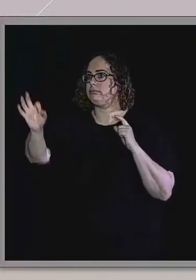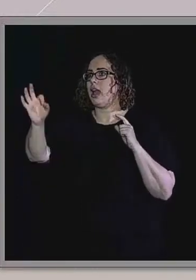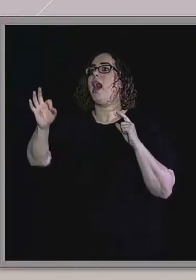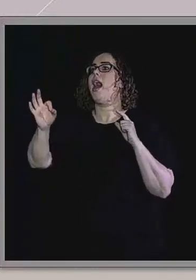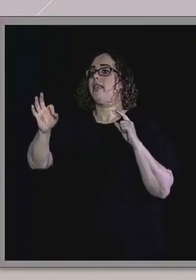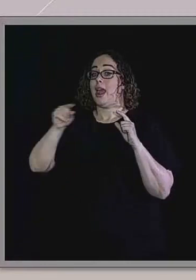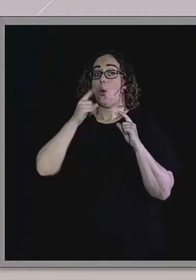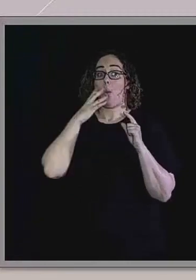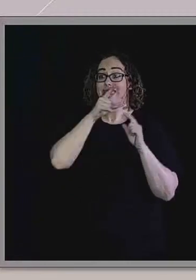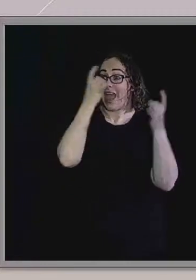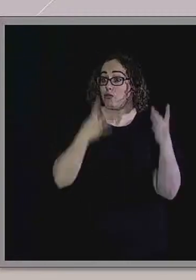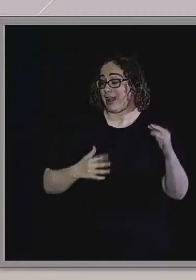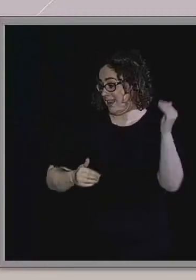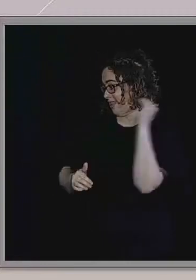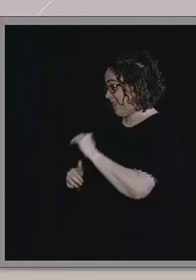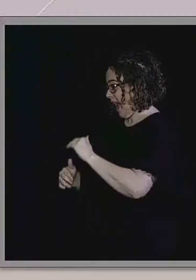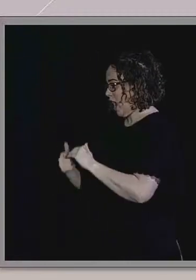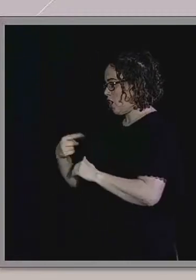moment.